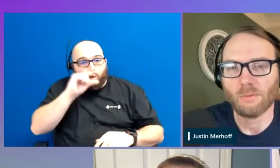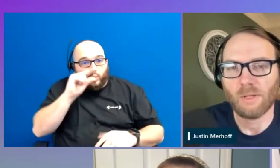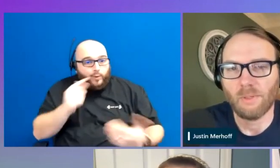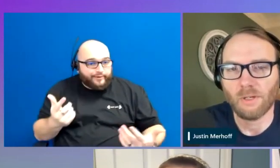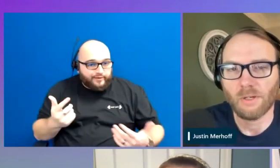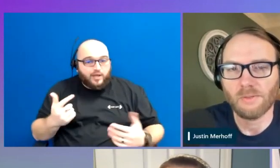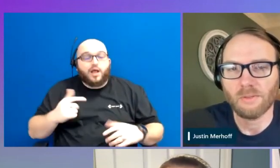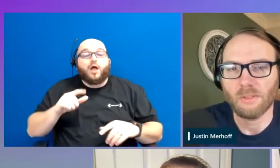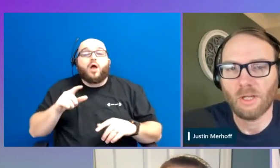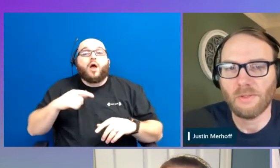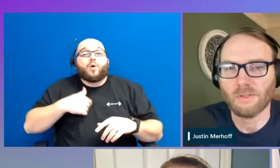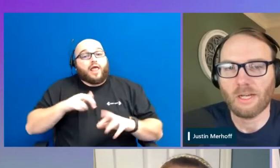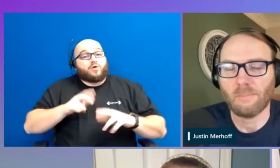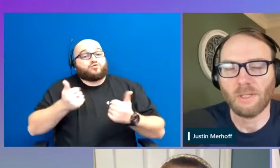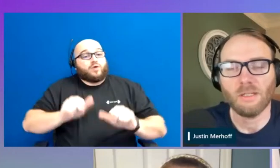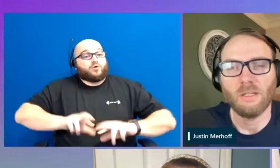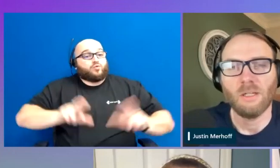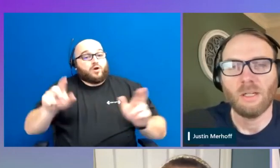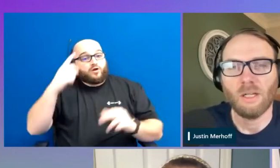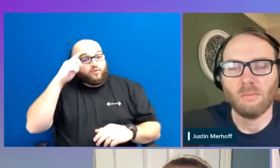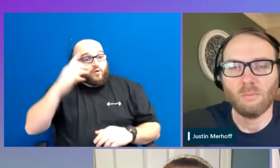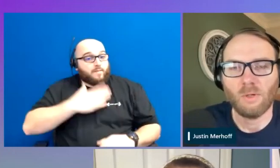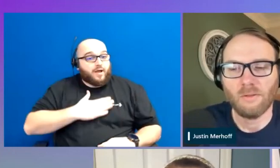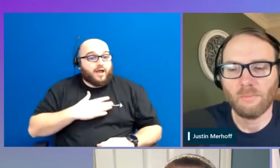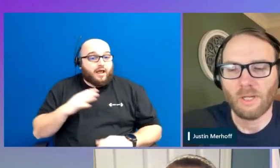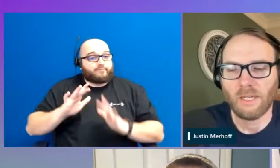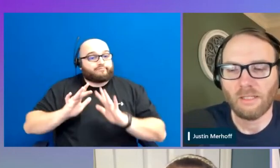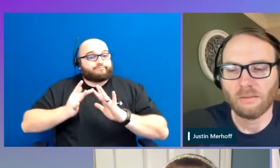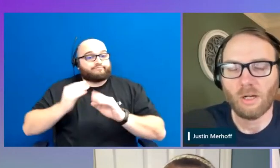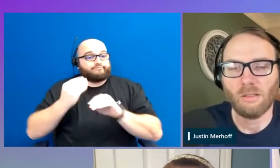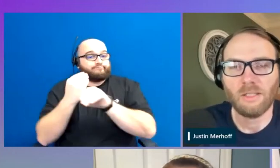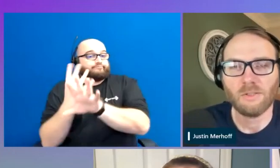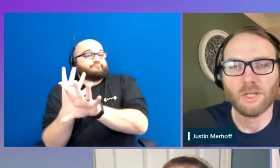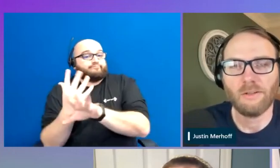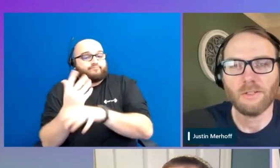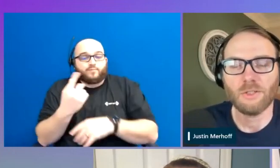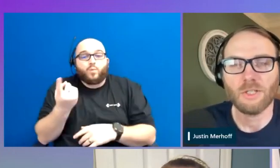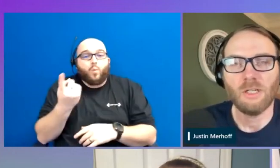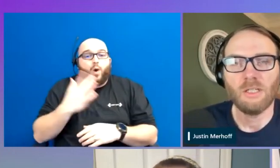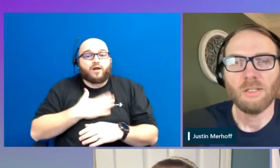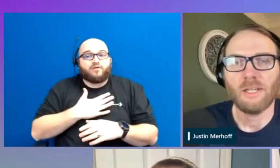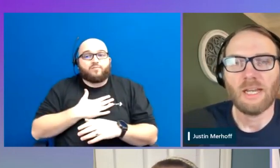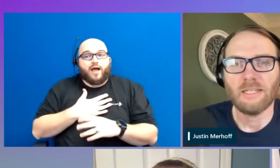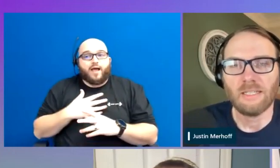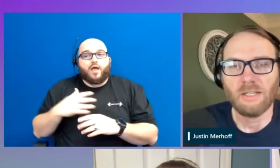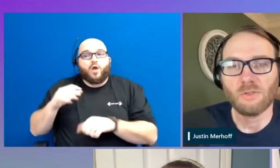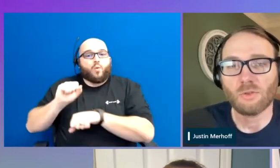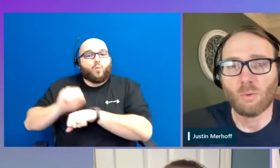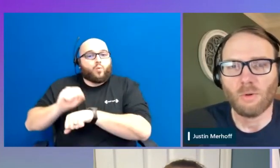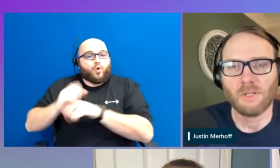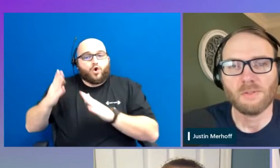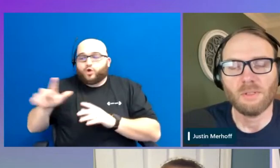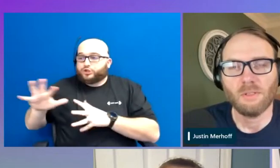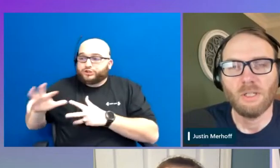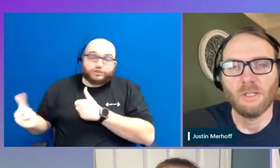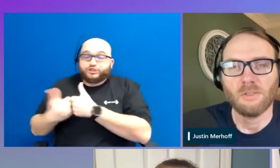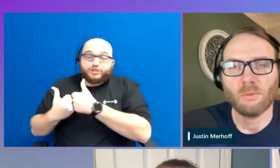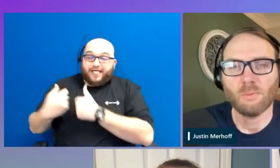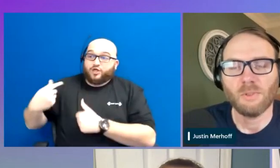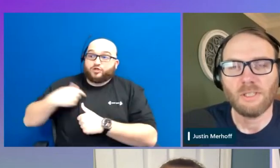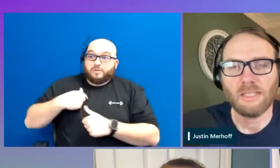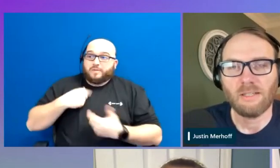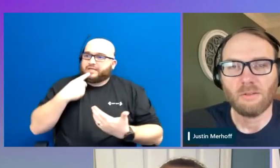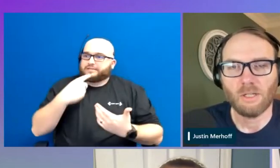my first webinars on this topic, one of my colleagues challenged that I need stories